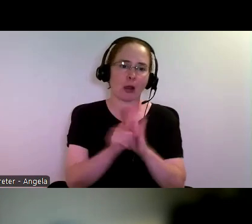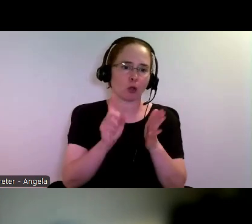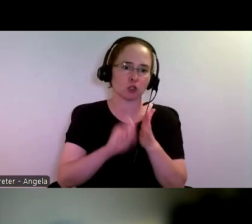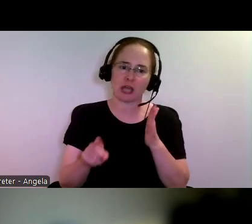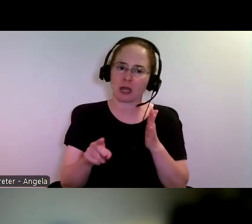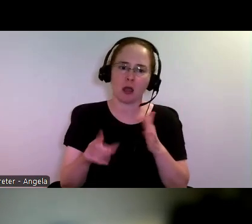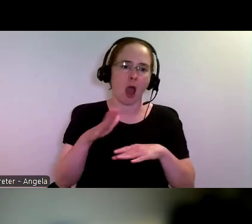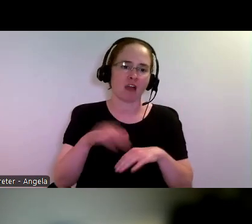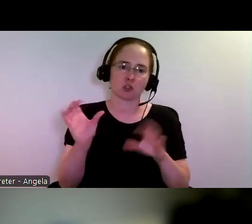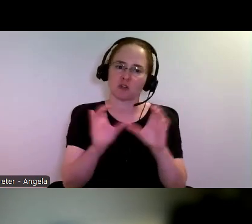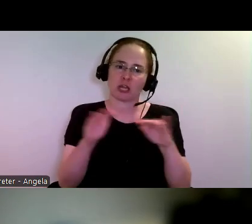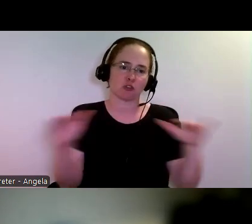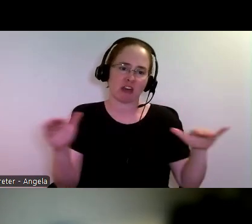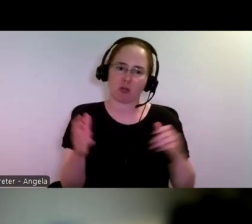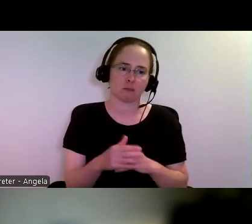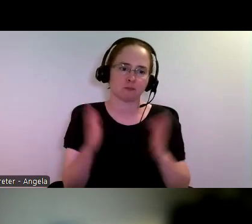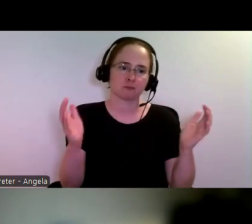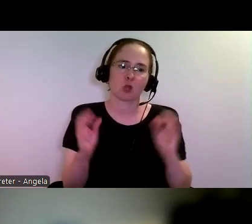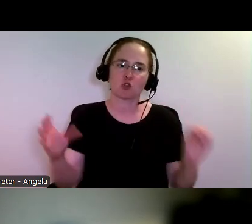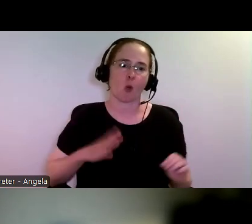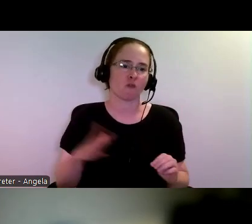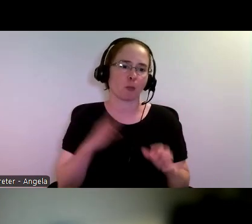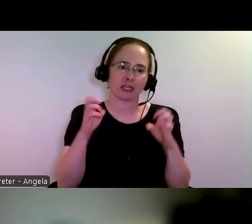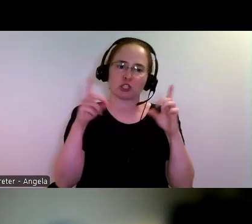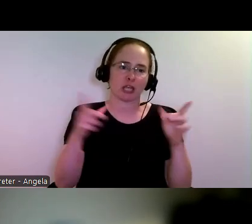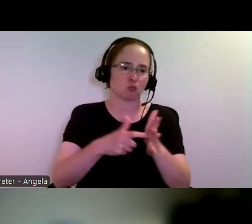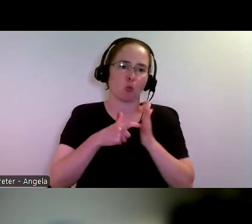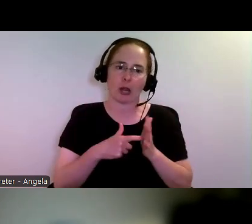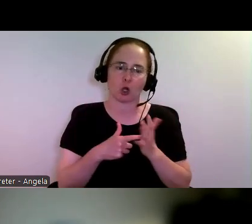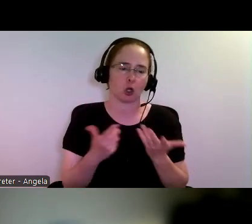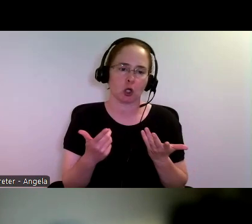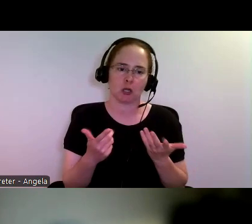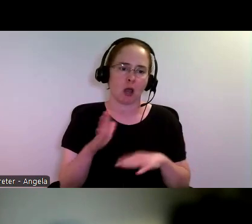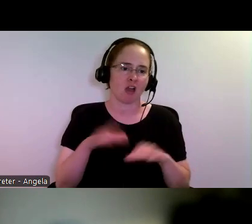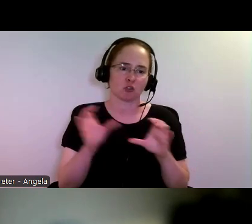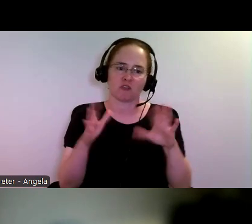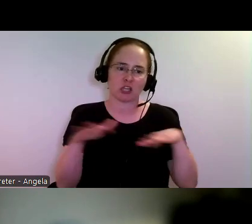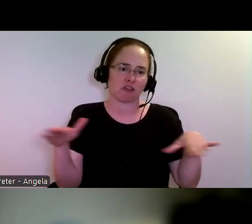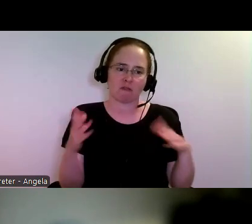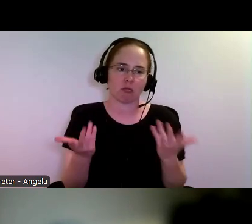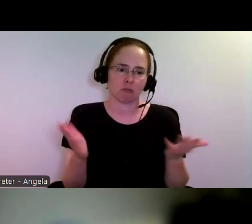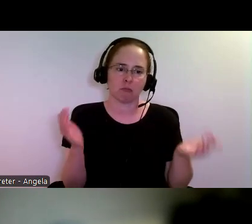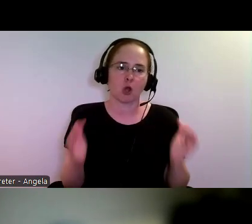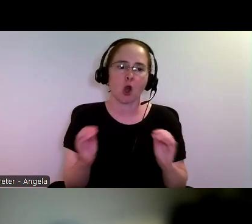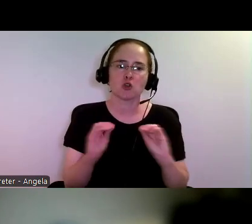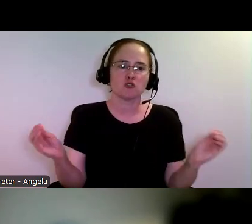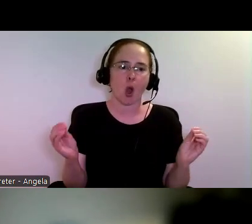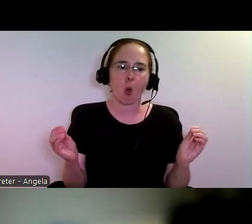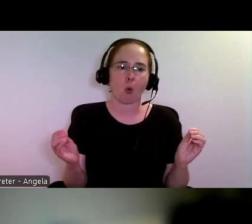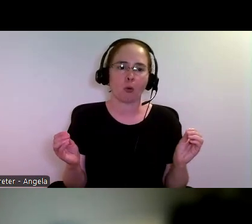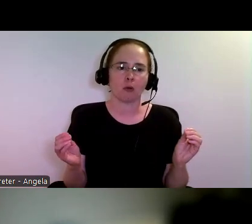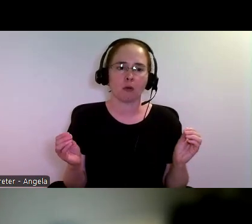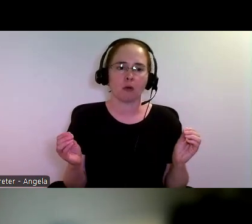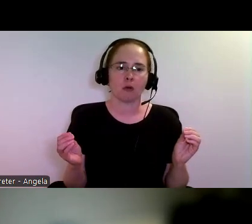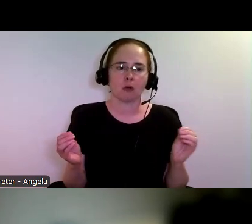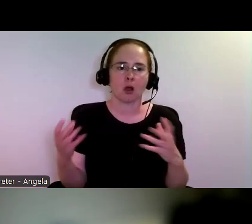at the certification level. No formal education is recommended at the certification level, and no length of abstinence or